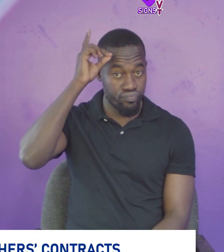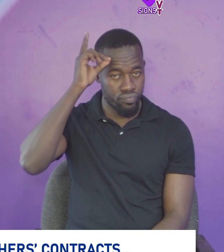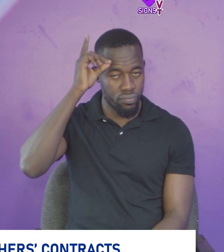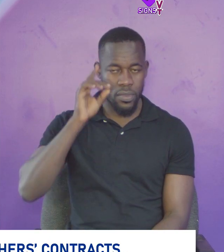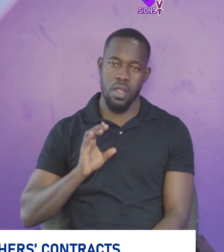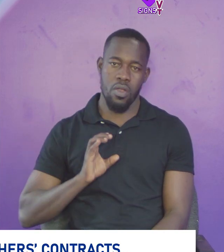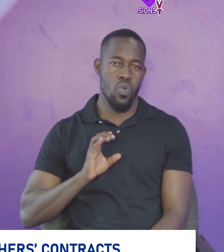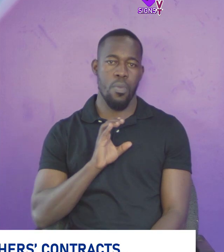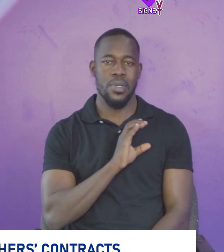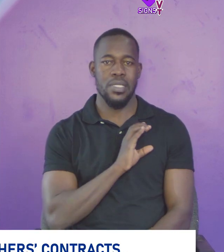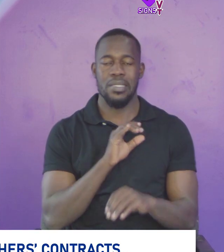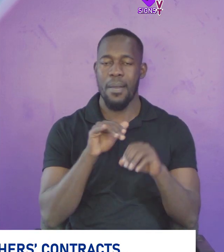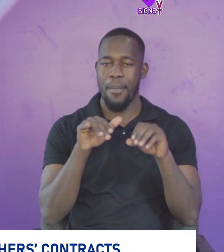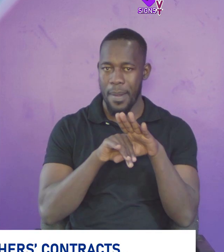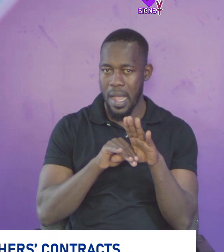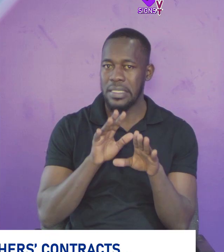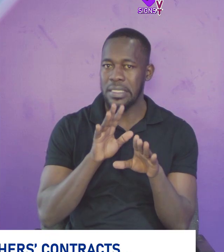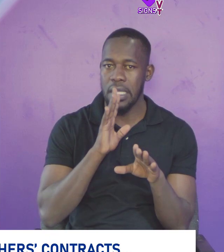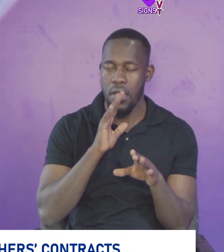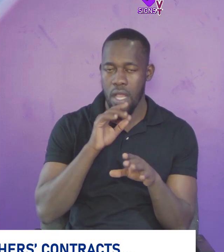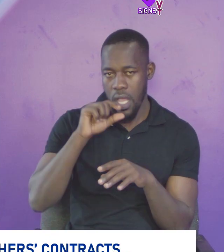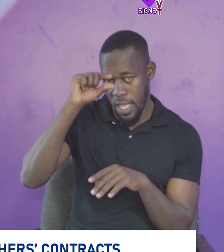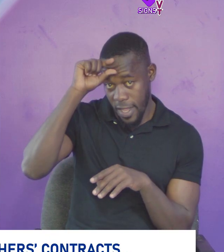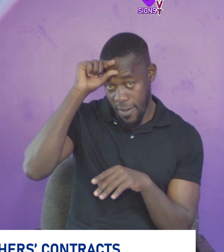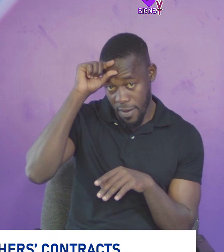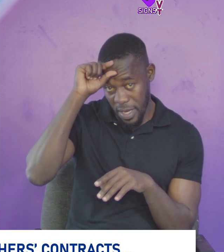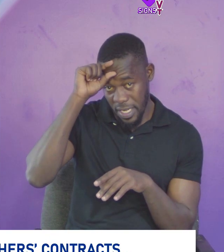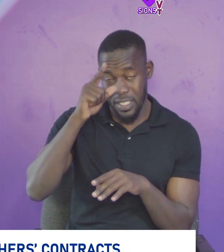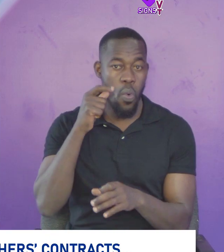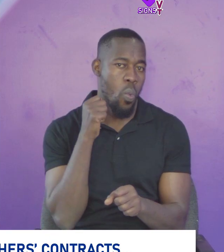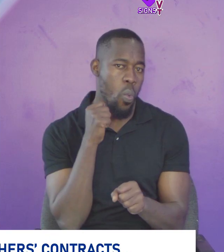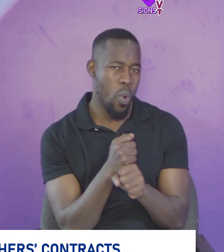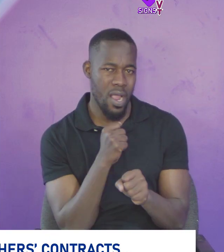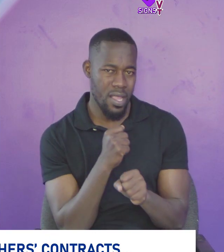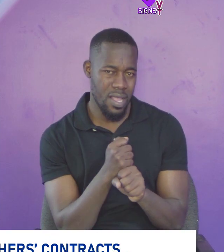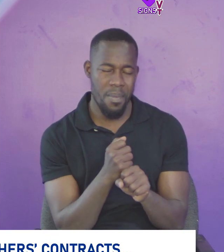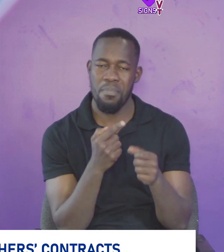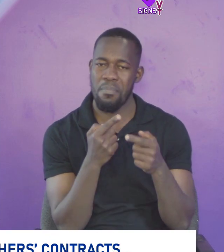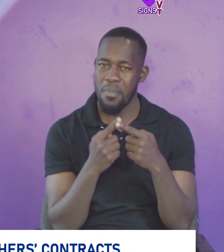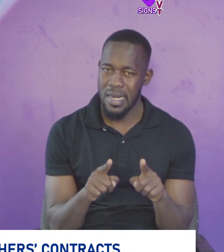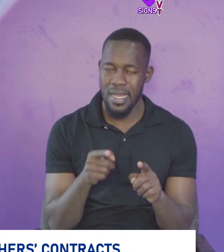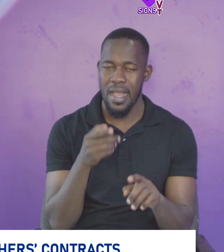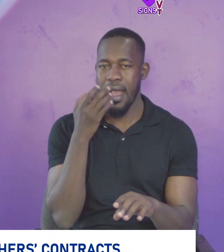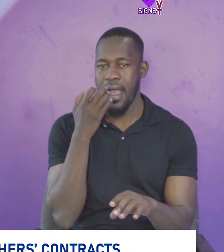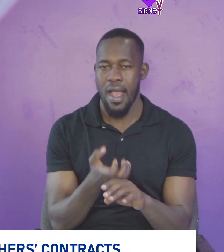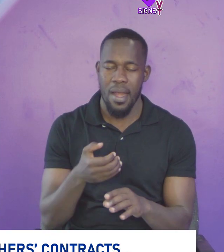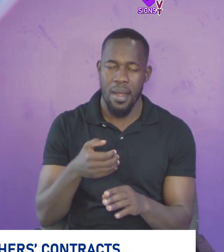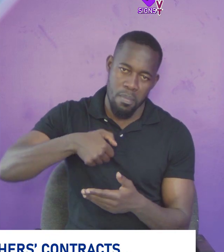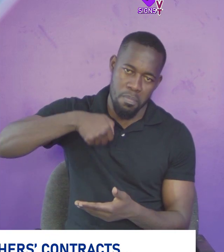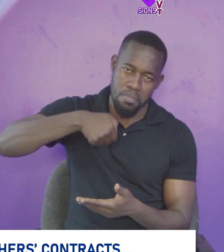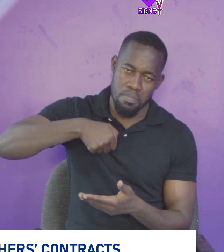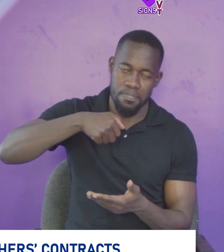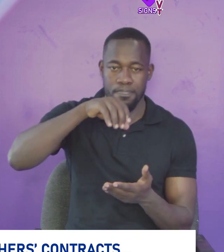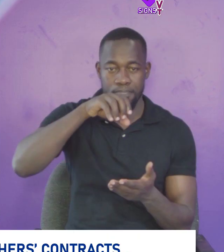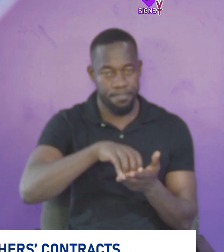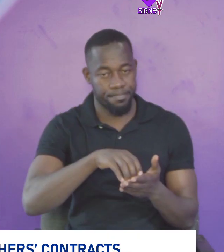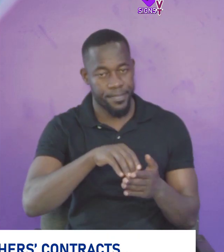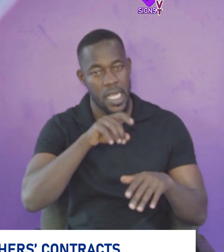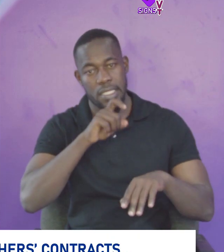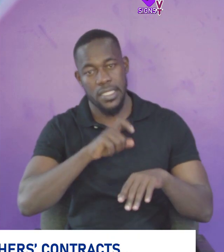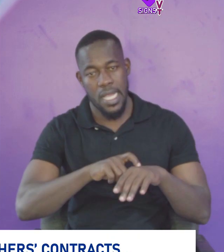the administration is operating under tight budget conditions. Addressing mourners in